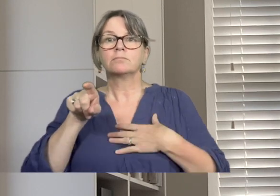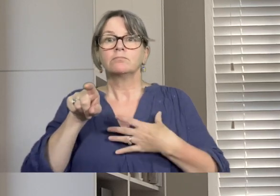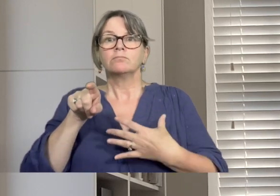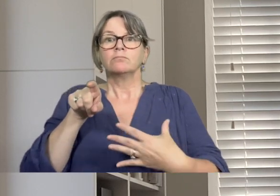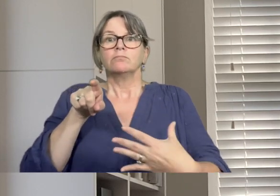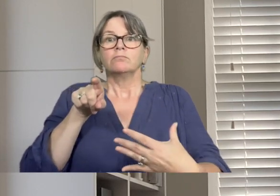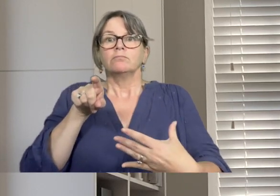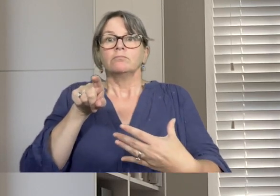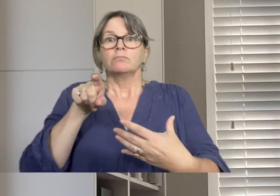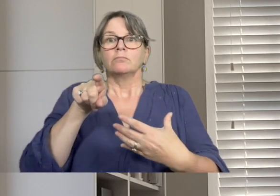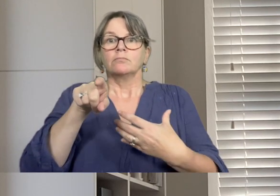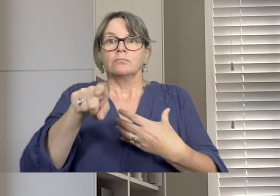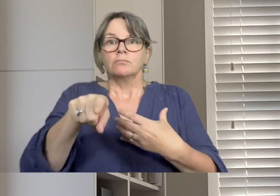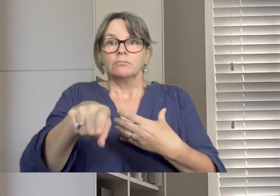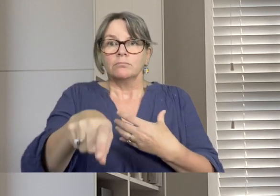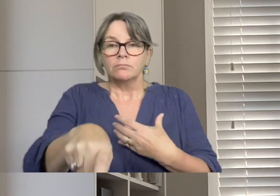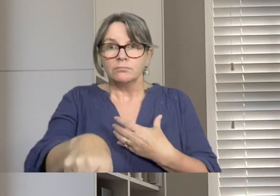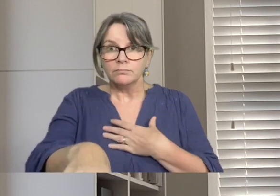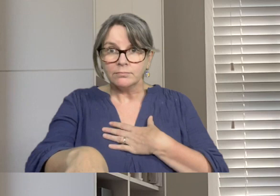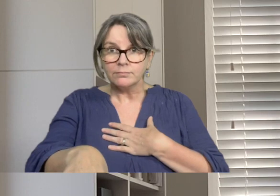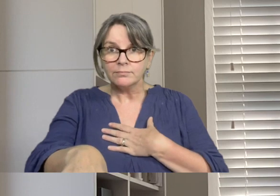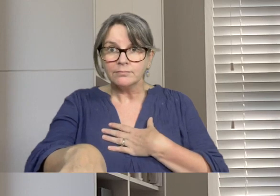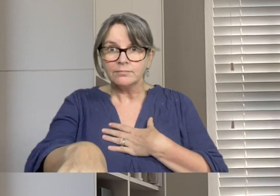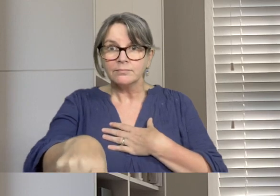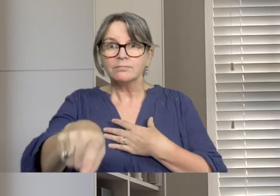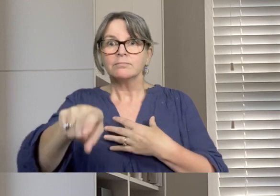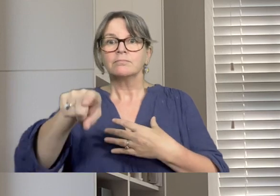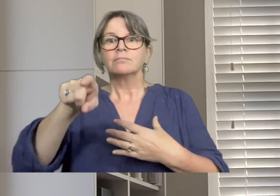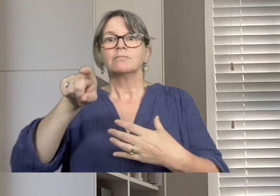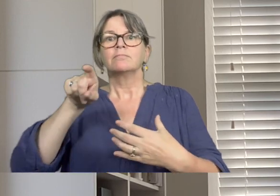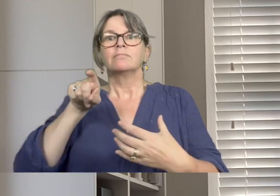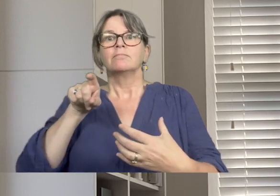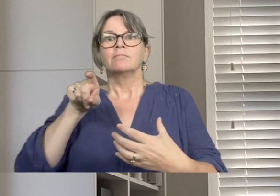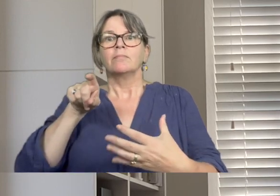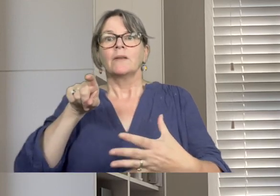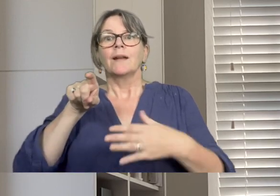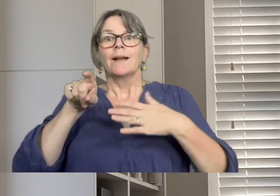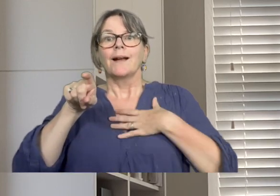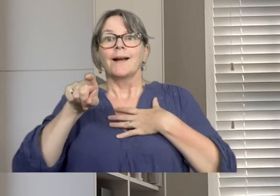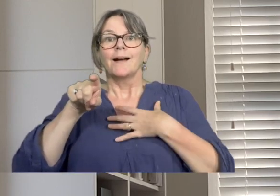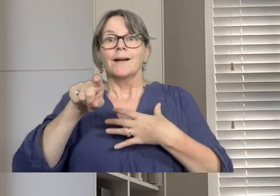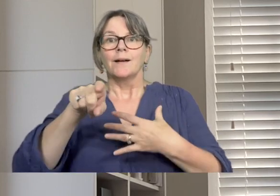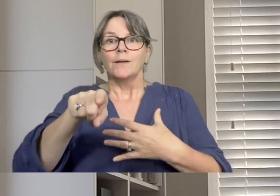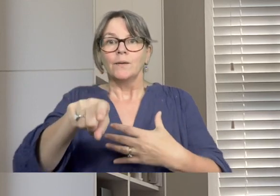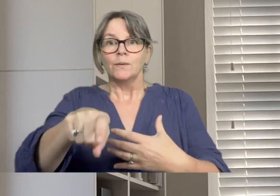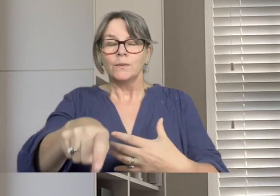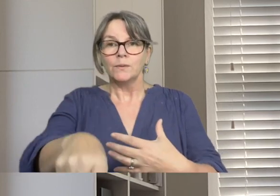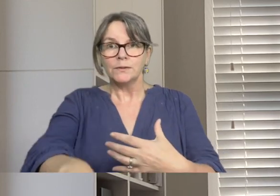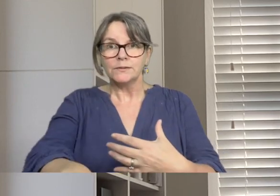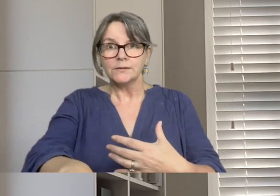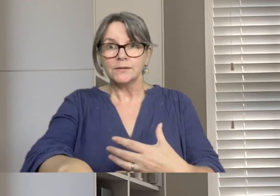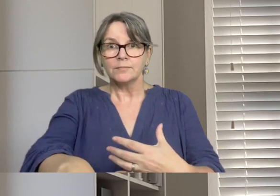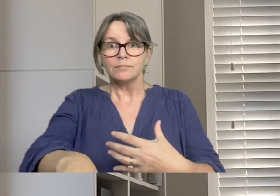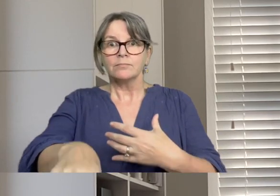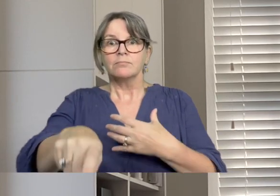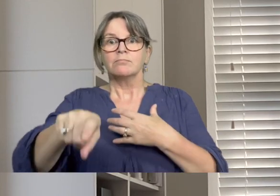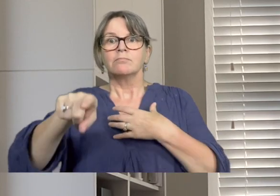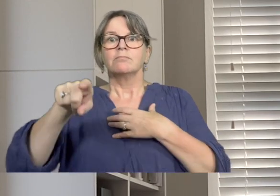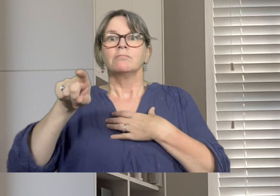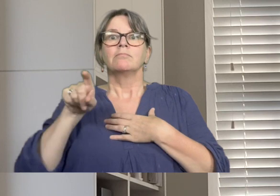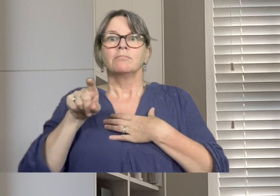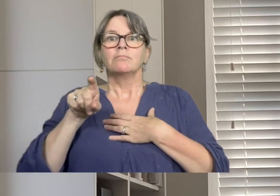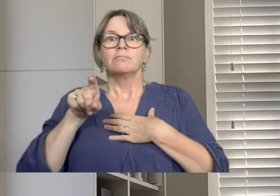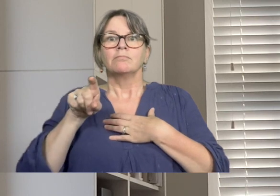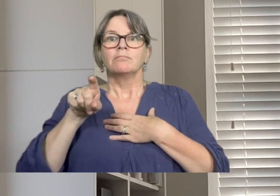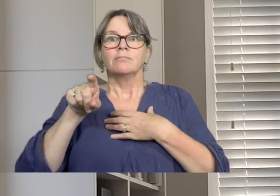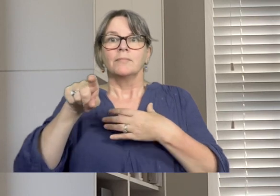going to keep this foot flat on the floor. If you want to increase the load in the centre, we match the leg and we mirror. The upper body